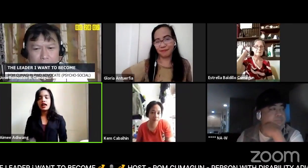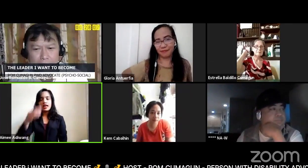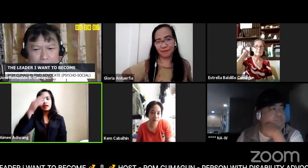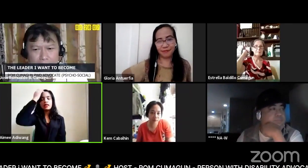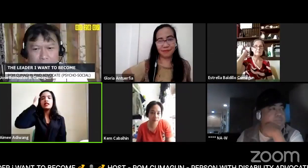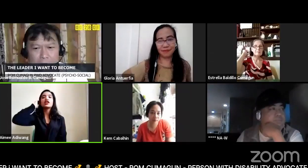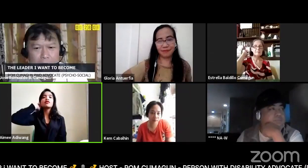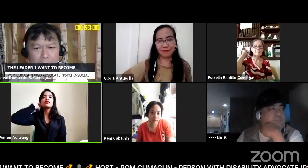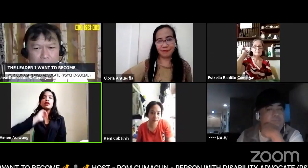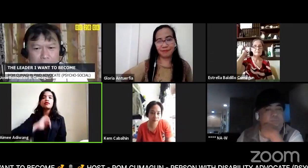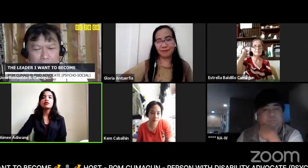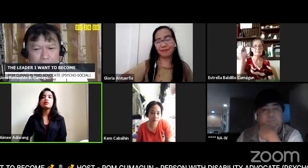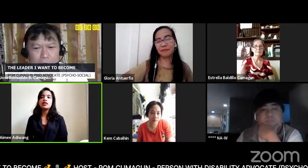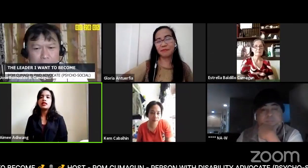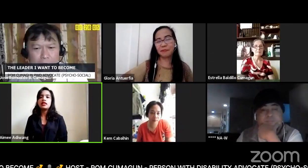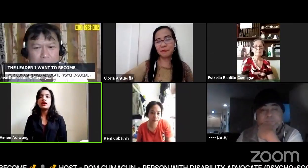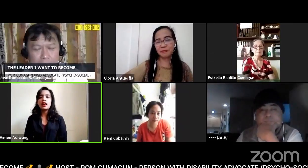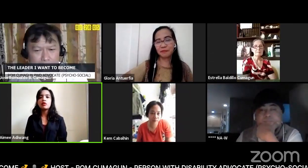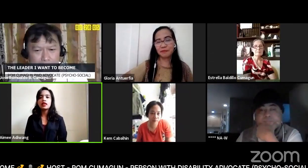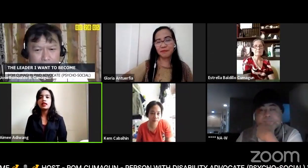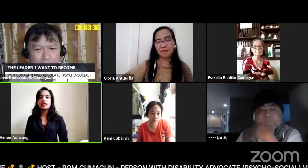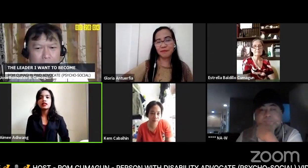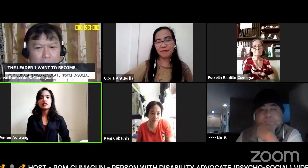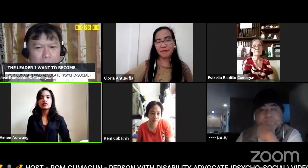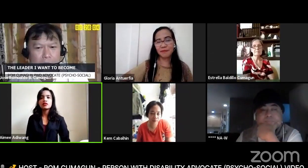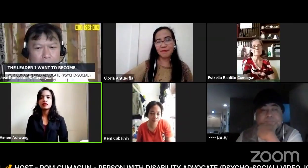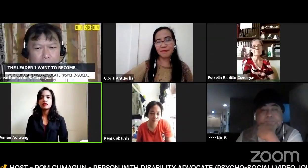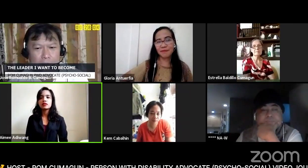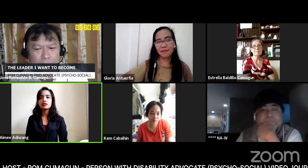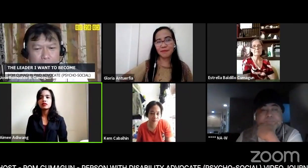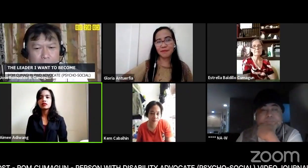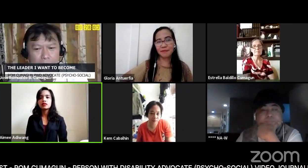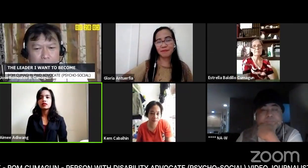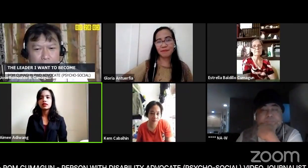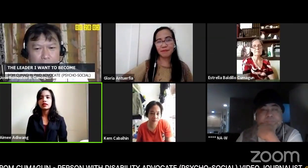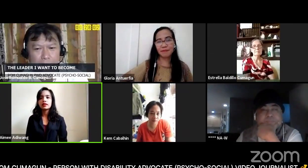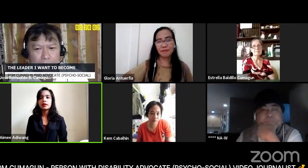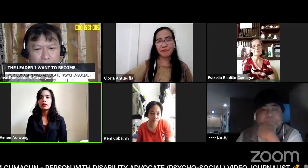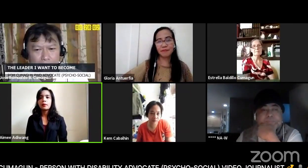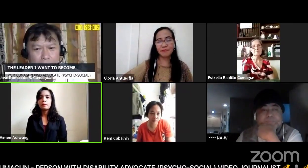Uh, I am a leader of the deaf community among the leaders.